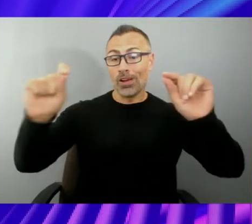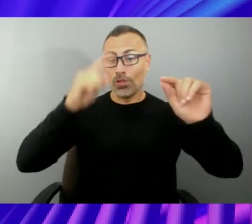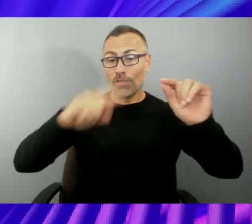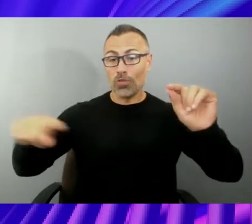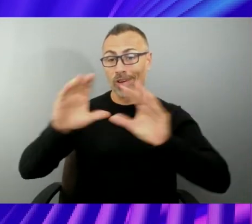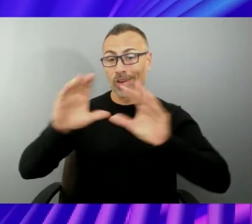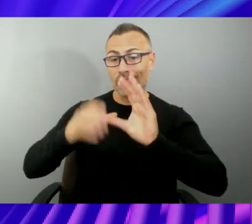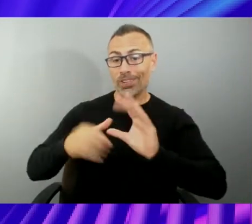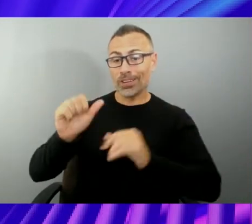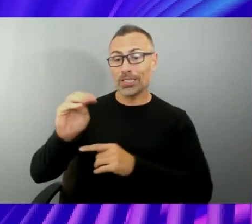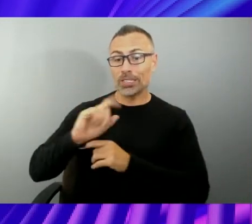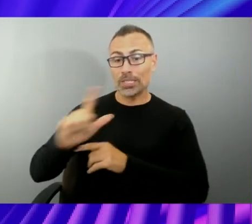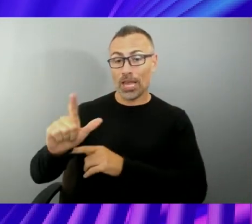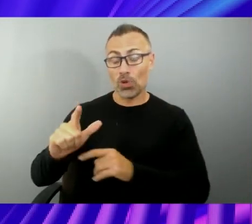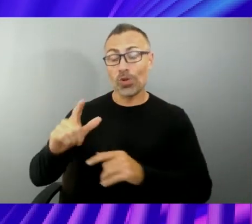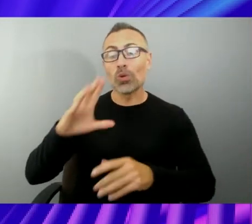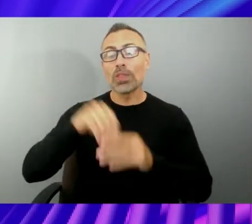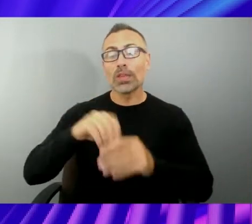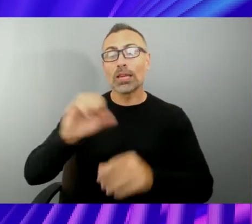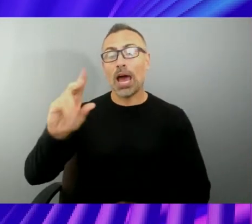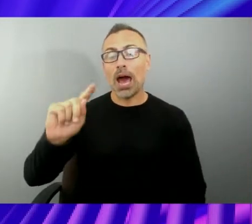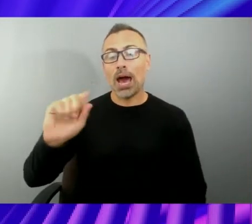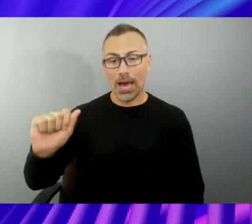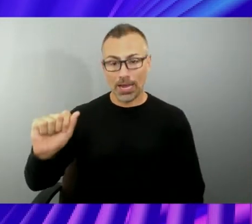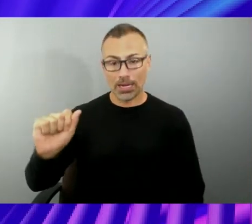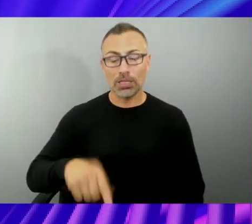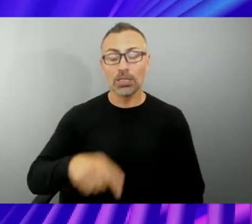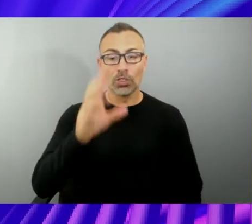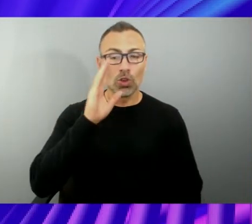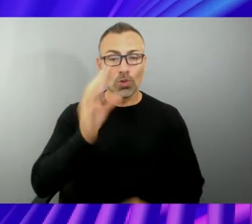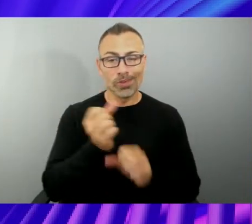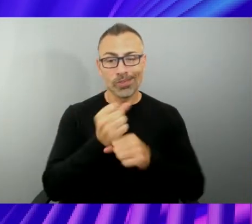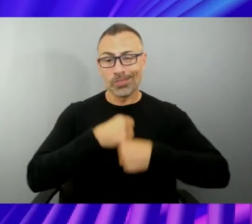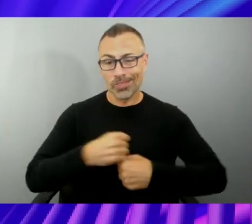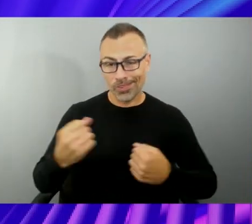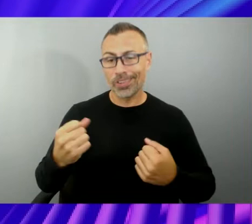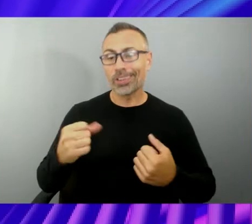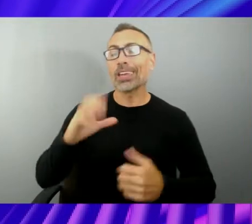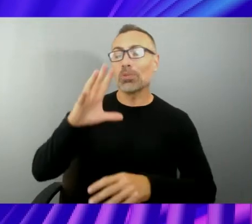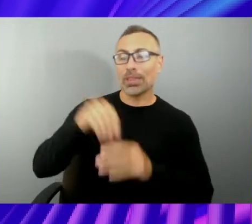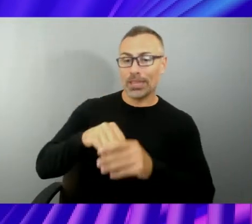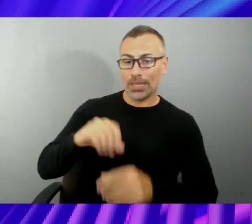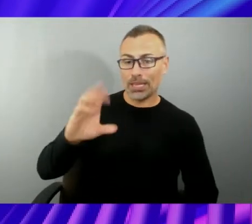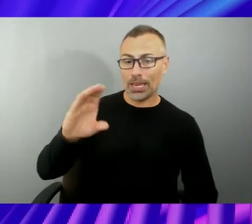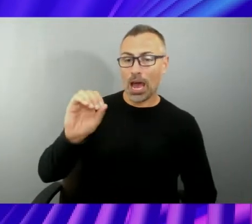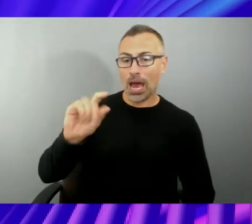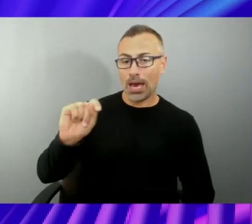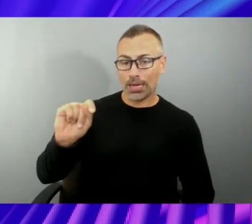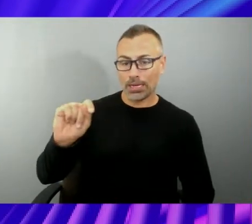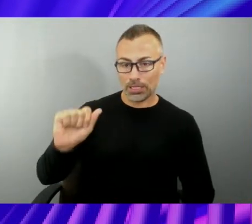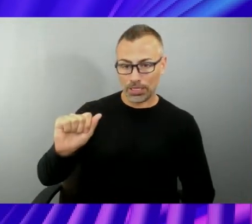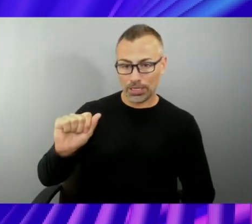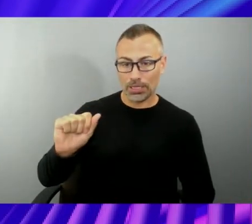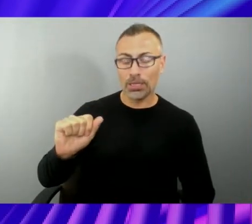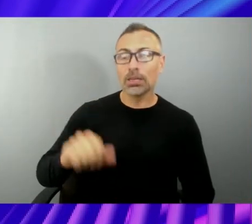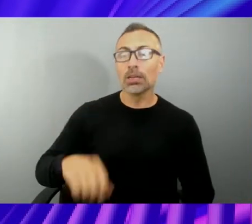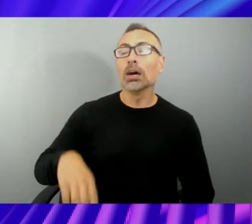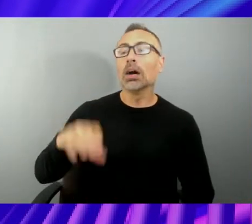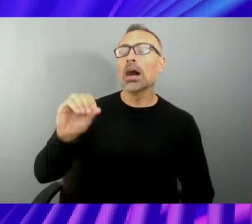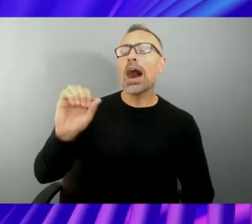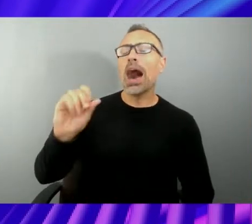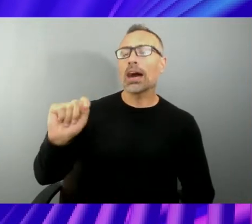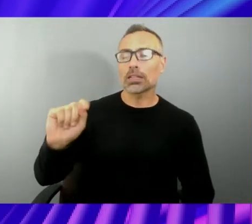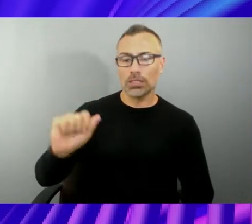side. So here we are going to create a SAML 2.0 application in Okta. Where we are going to give some name. It could be